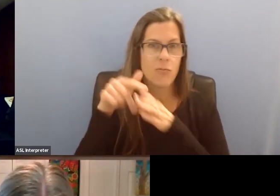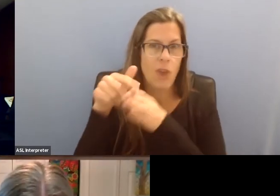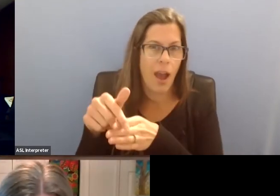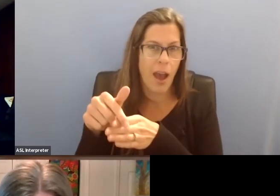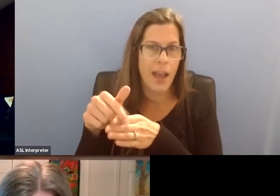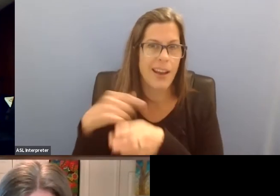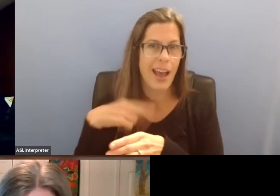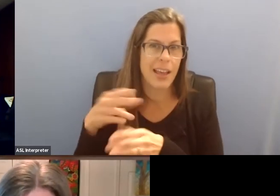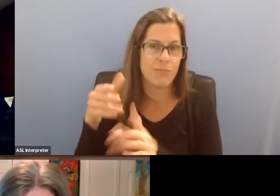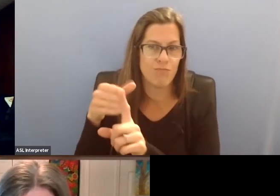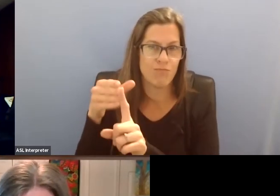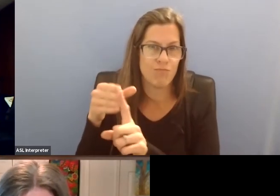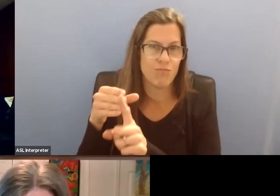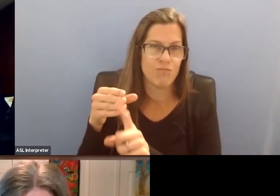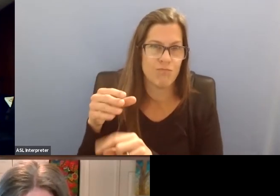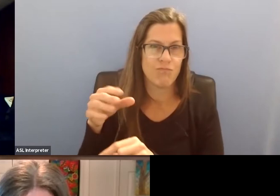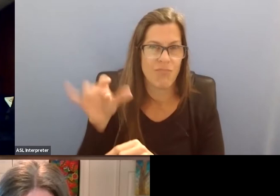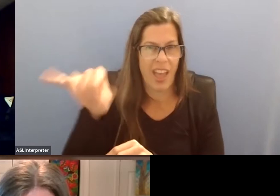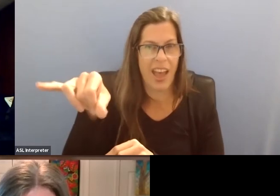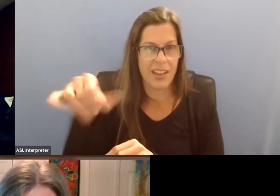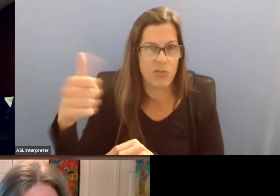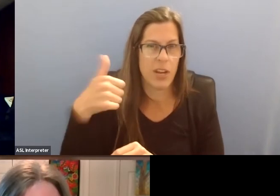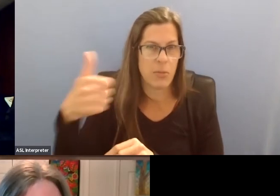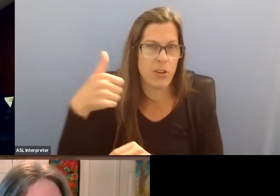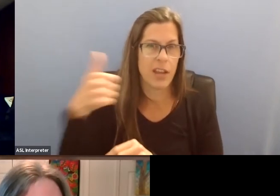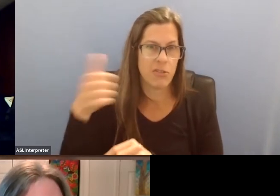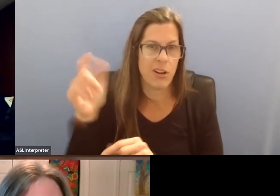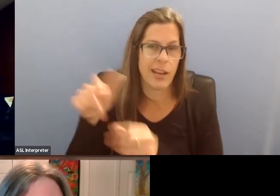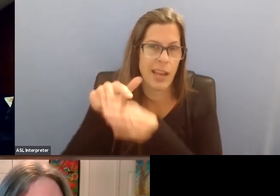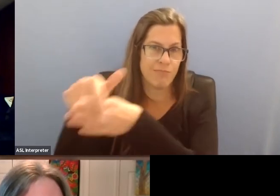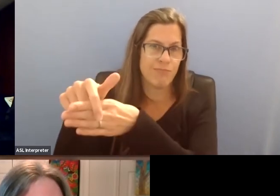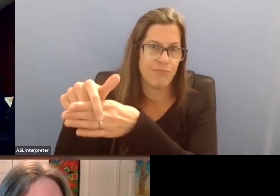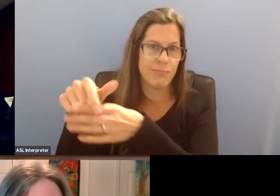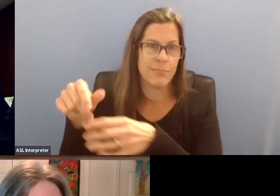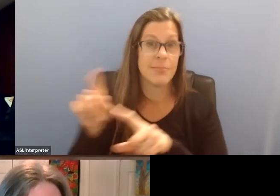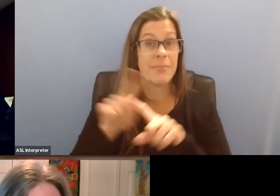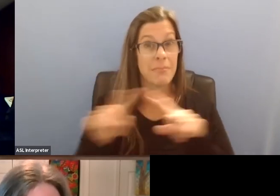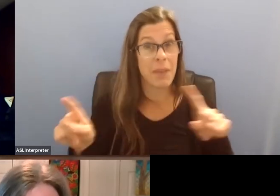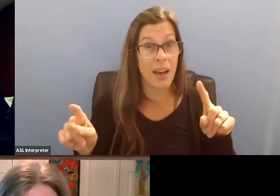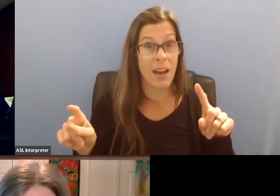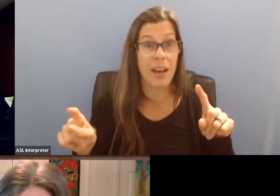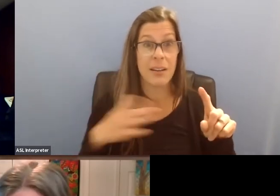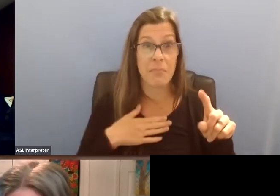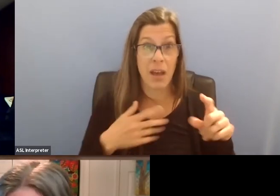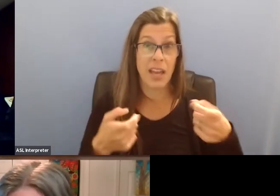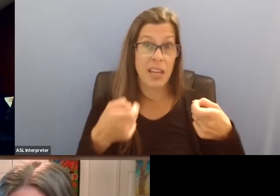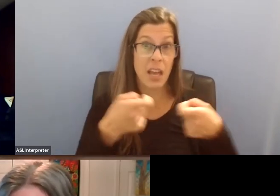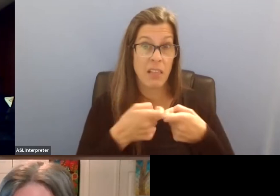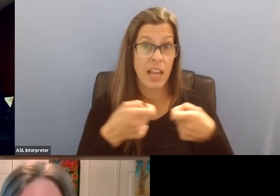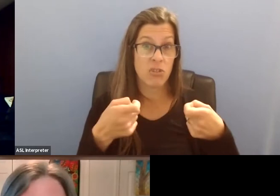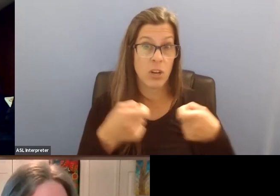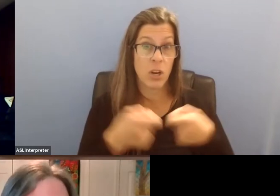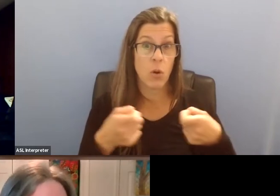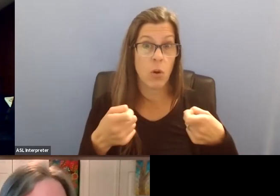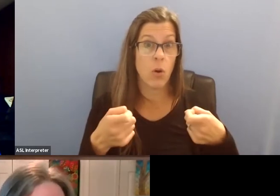use them all the time. But those are things, you know, reading things, operating my electrical appliances in the kitchen